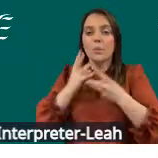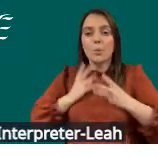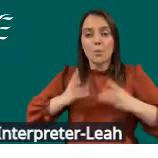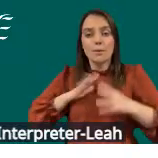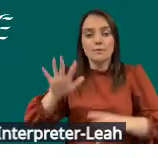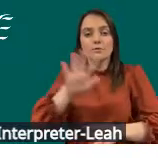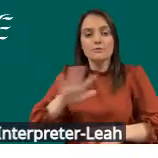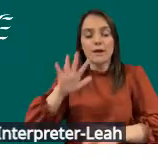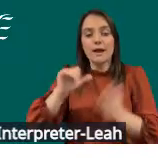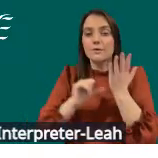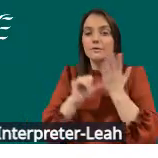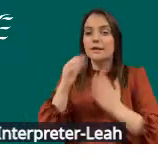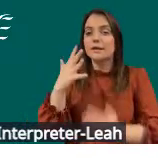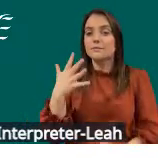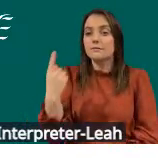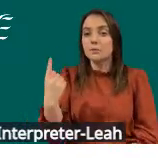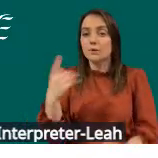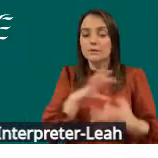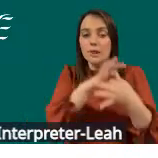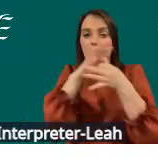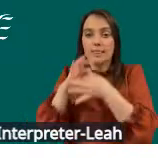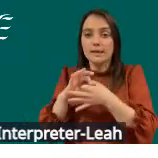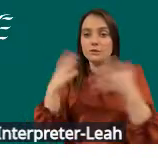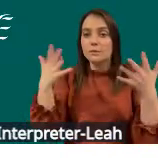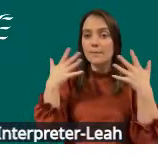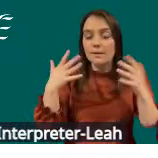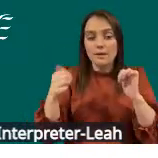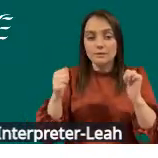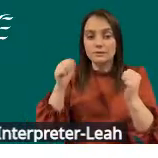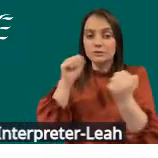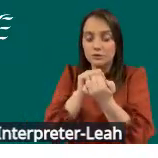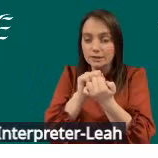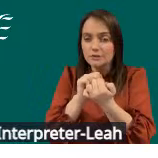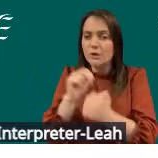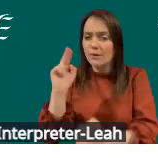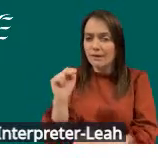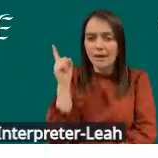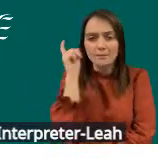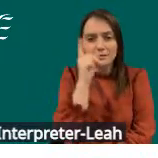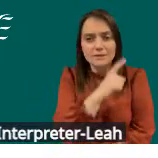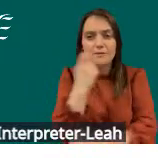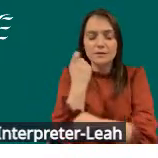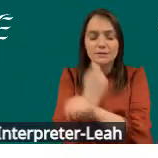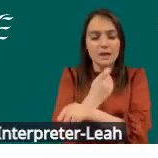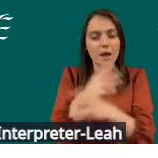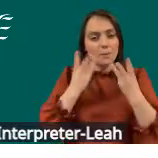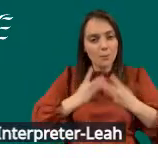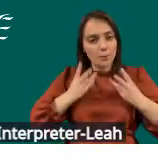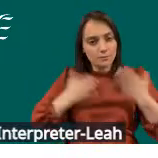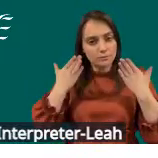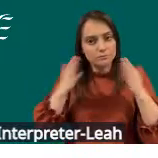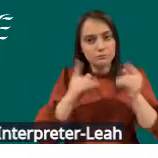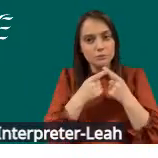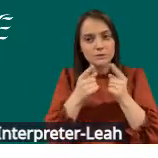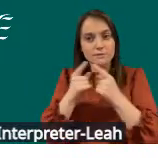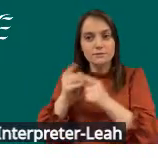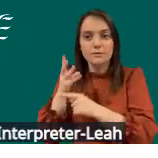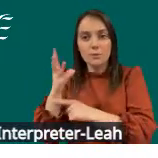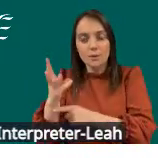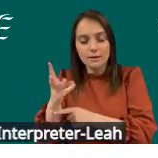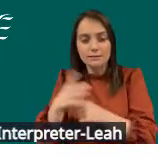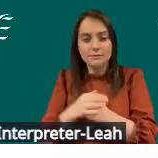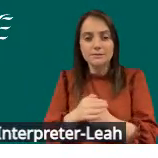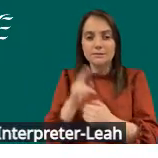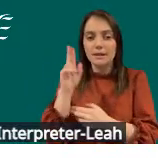51, and it has to be related to the menopause and the change. So it can be a very trying, difficult time, and women can present in all different circumstances. They can present to